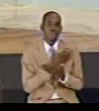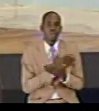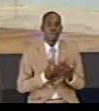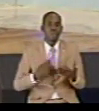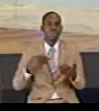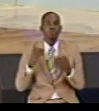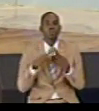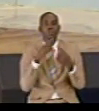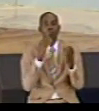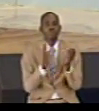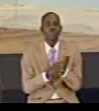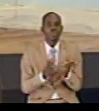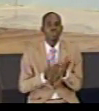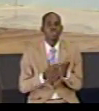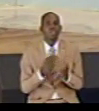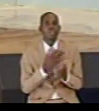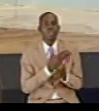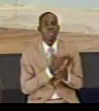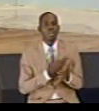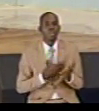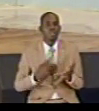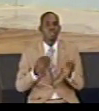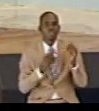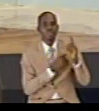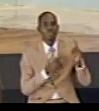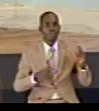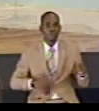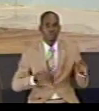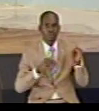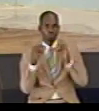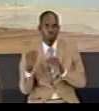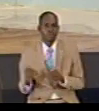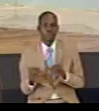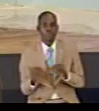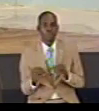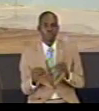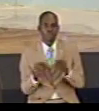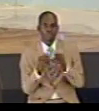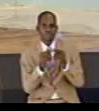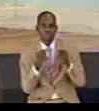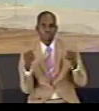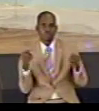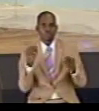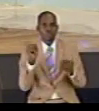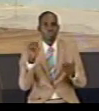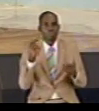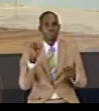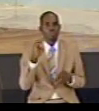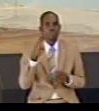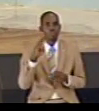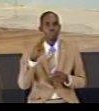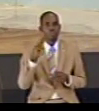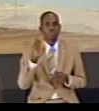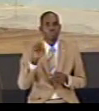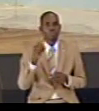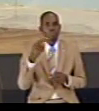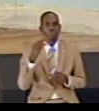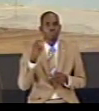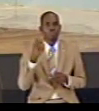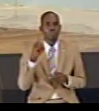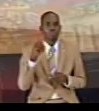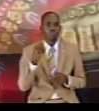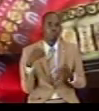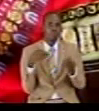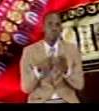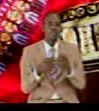sent ambushments against the children of Ammon, Moab, Mount Seir, which were come